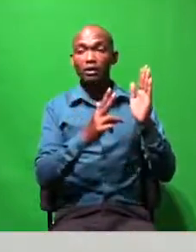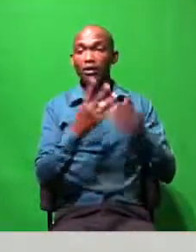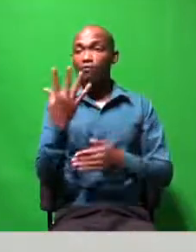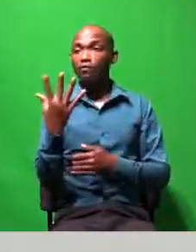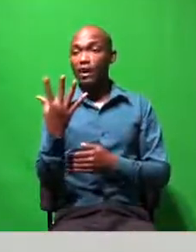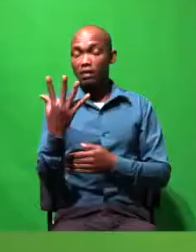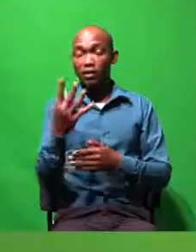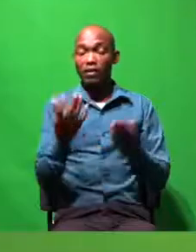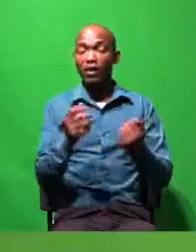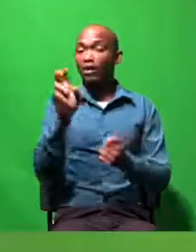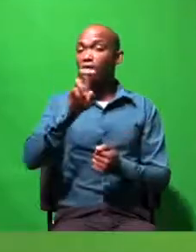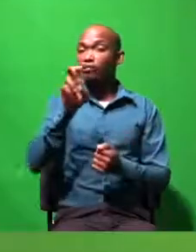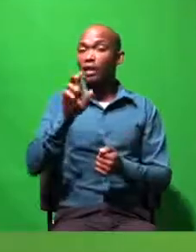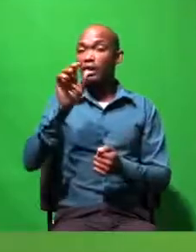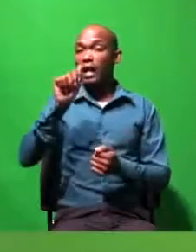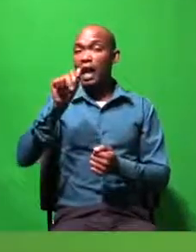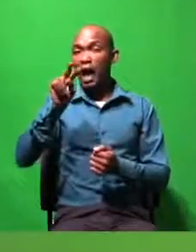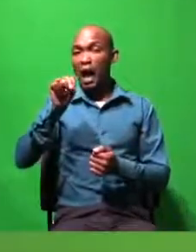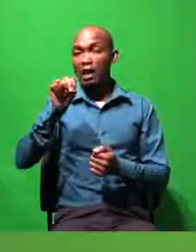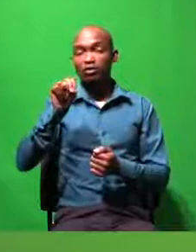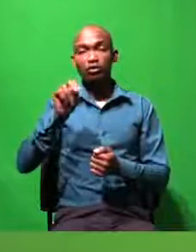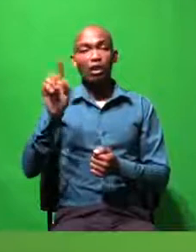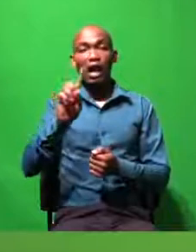two examples to find unknown.